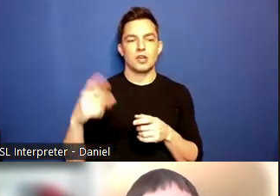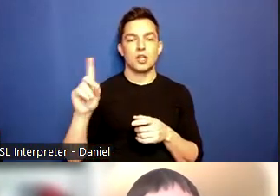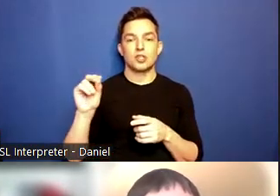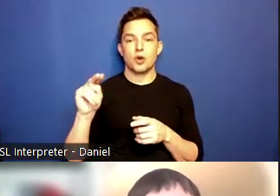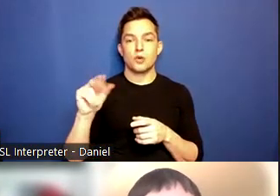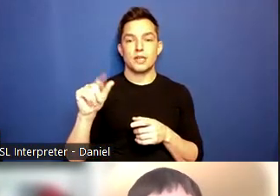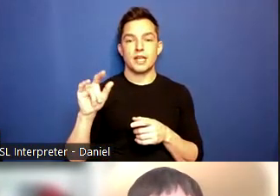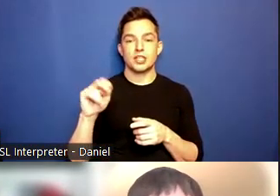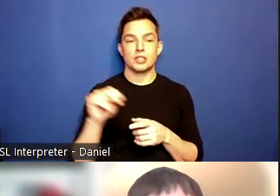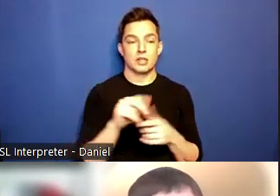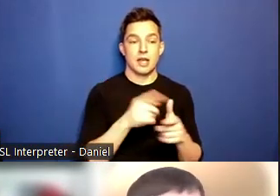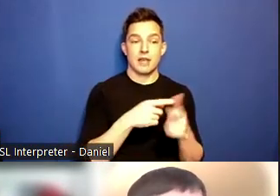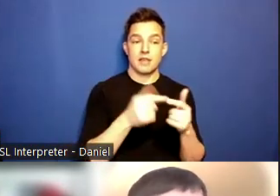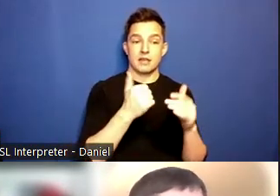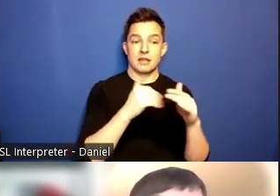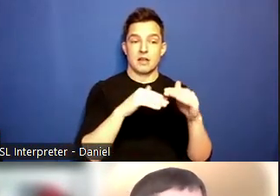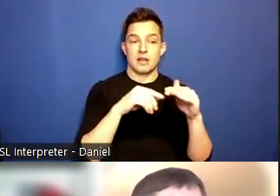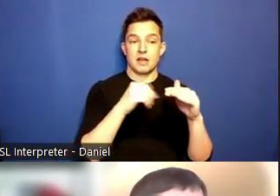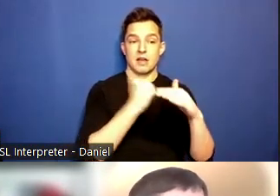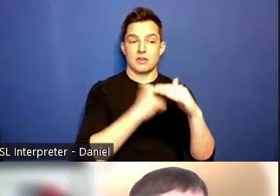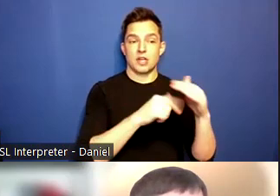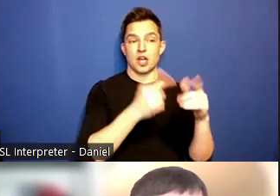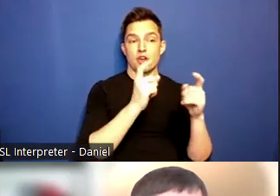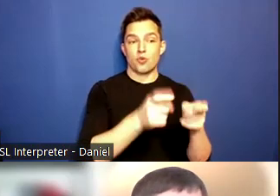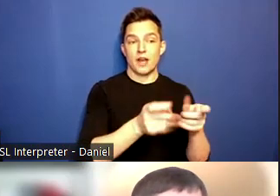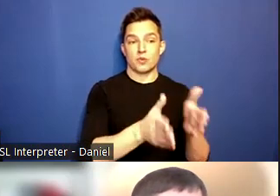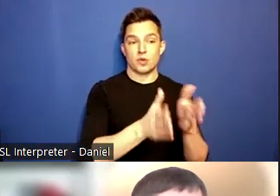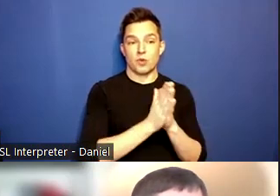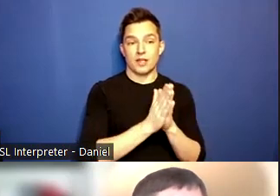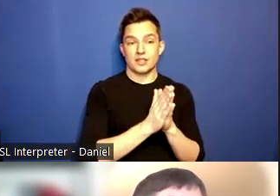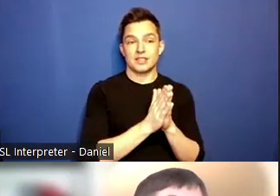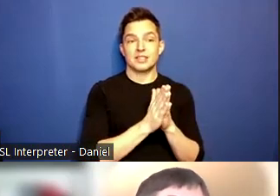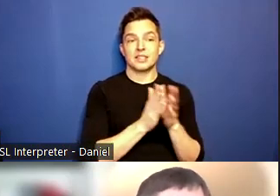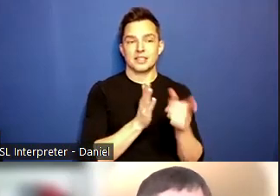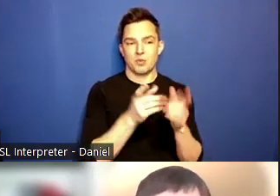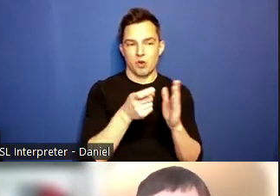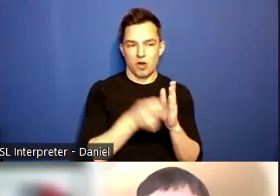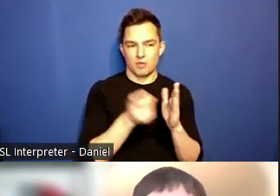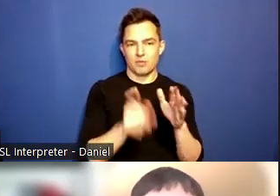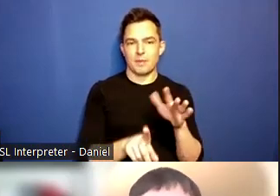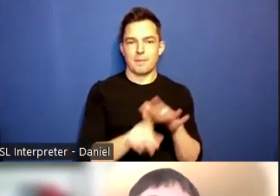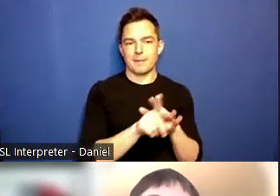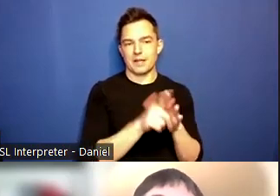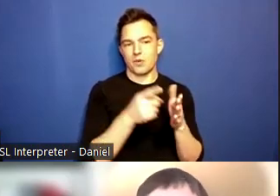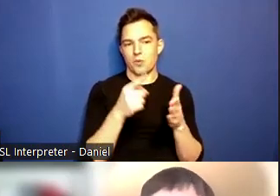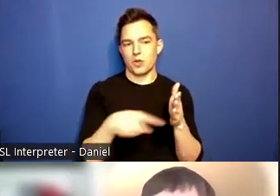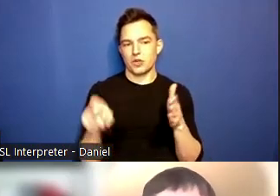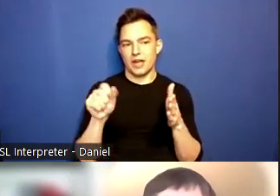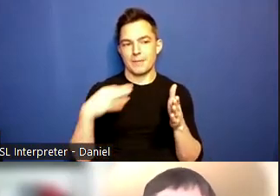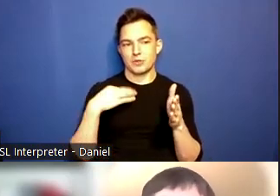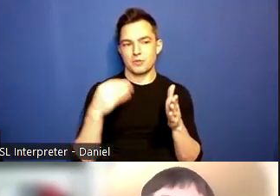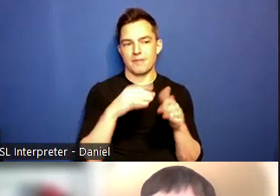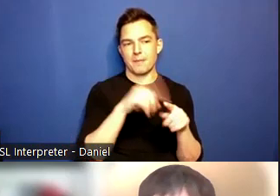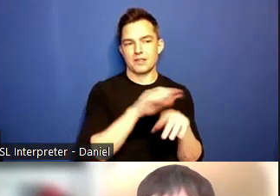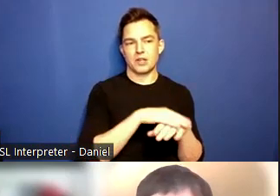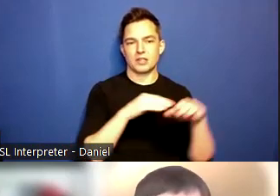Then under grant requests, the form will auto-populate whatever you are able to apply for based on what you enter in